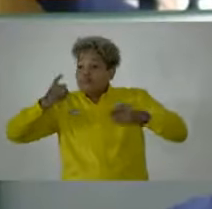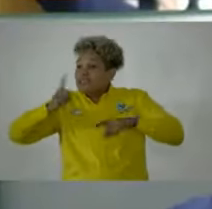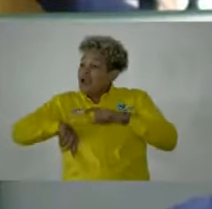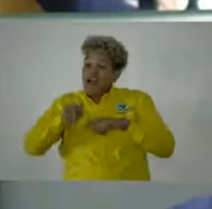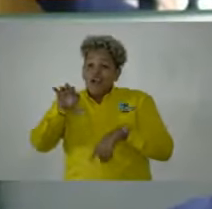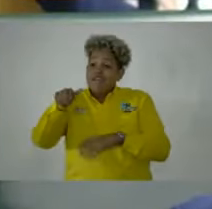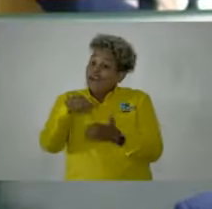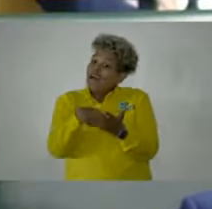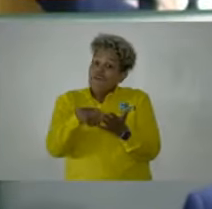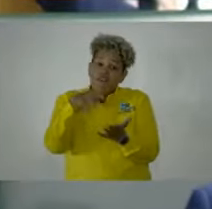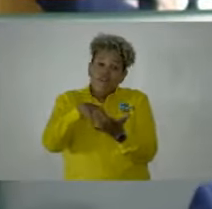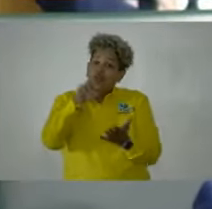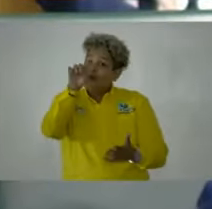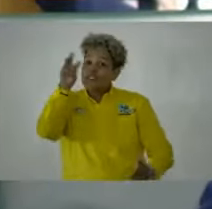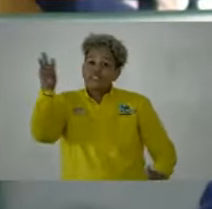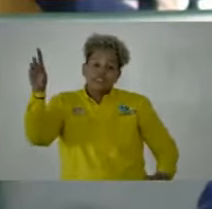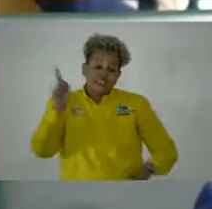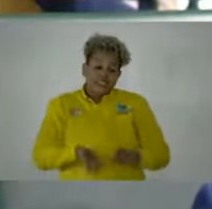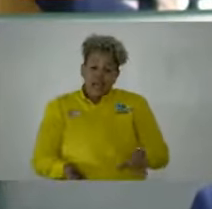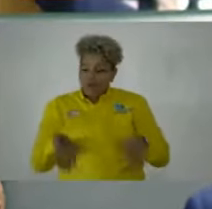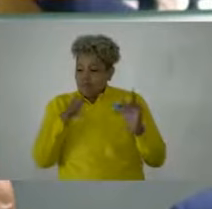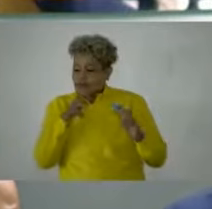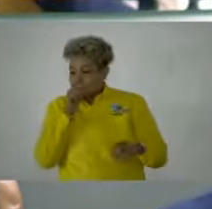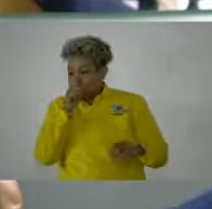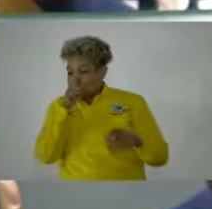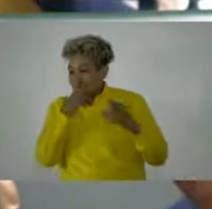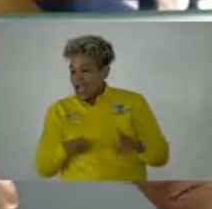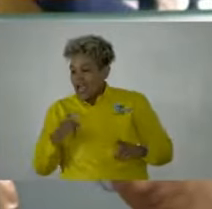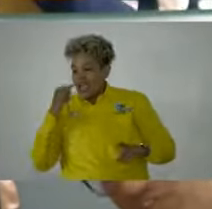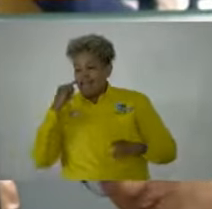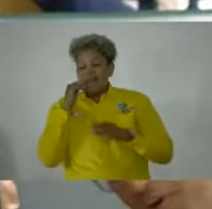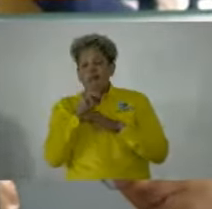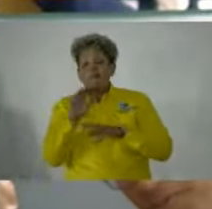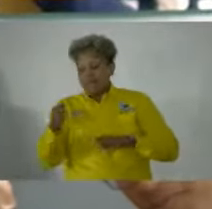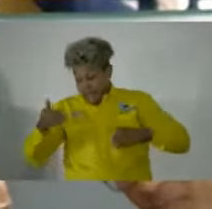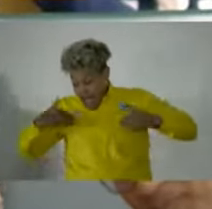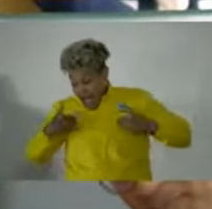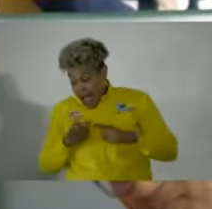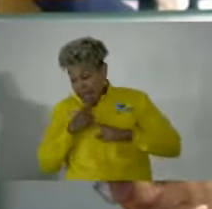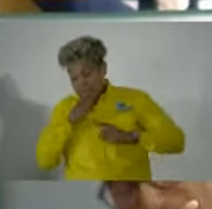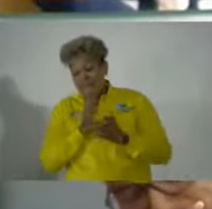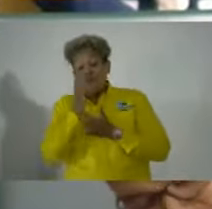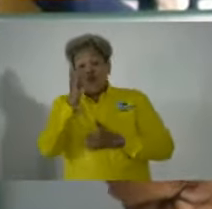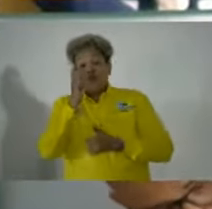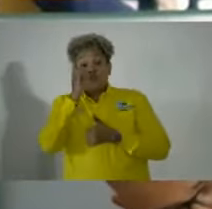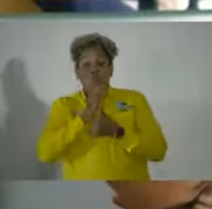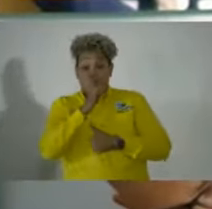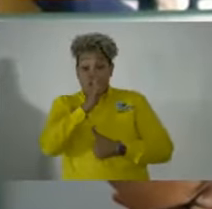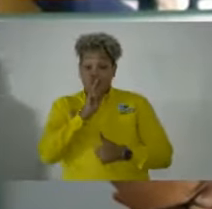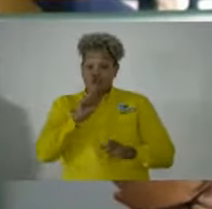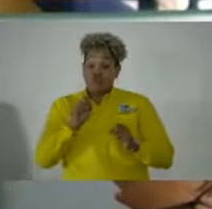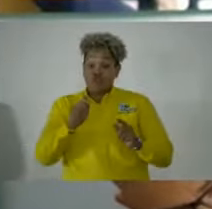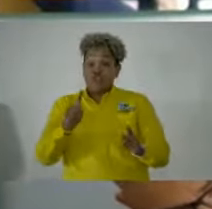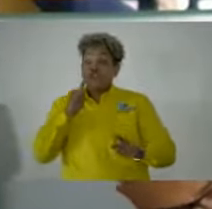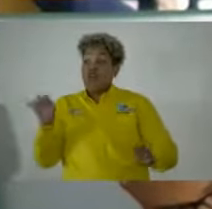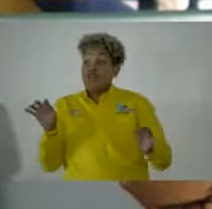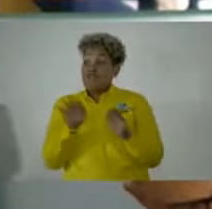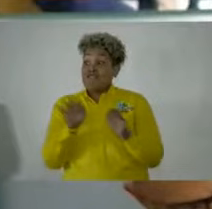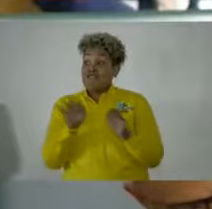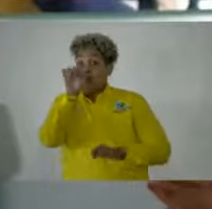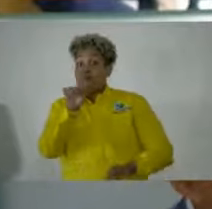and friends. Madam Speaker, if the minister had, as phase one of restoring the value